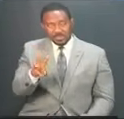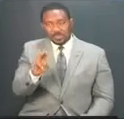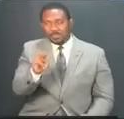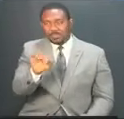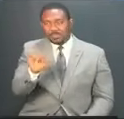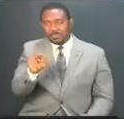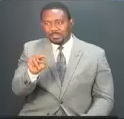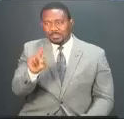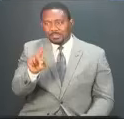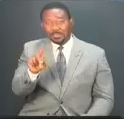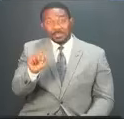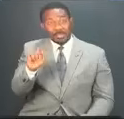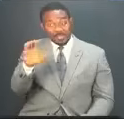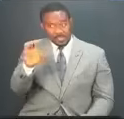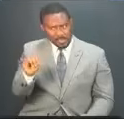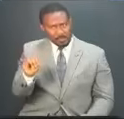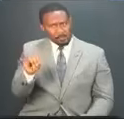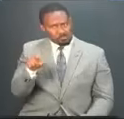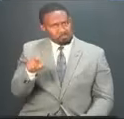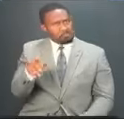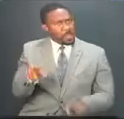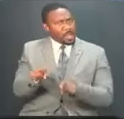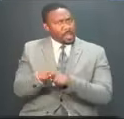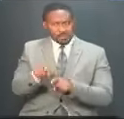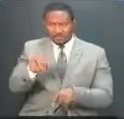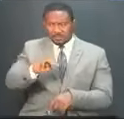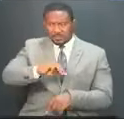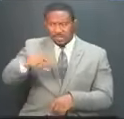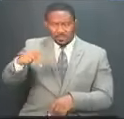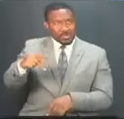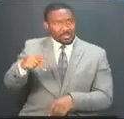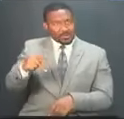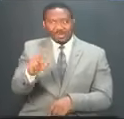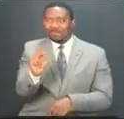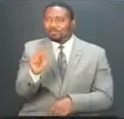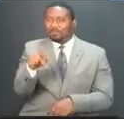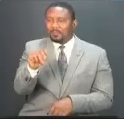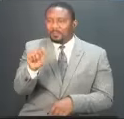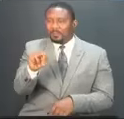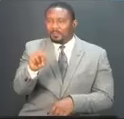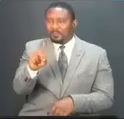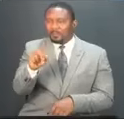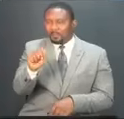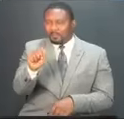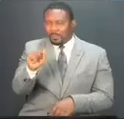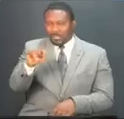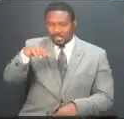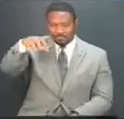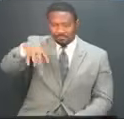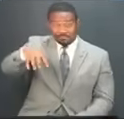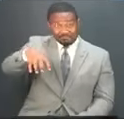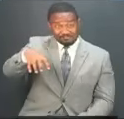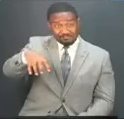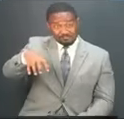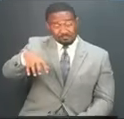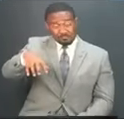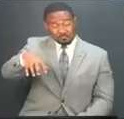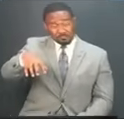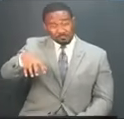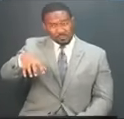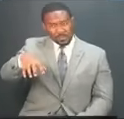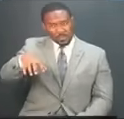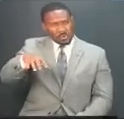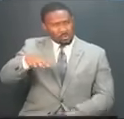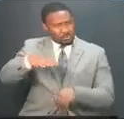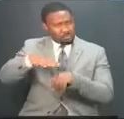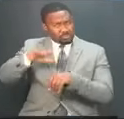Parliament-elect for the Kwanda constituency pursuant to the Kwanda parliamentary elections held on 7